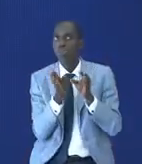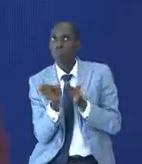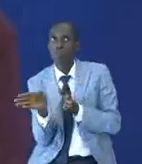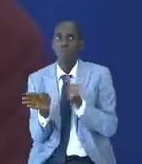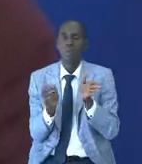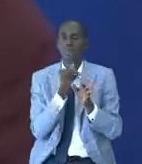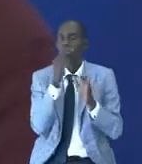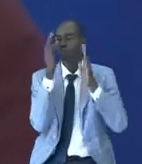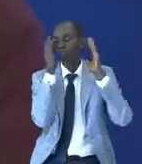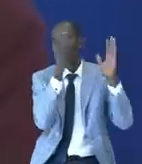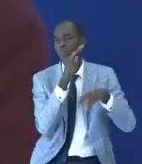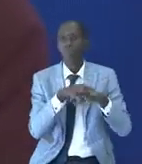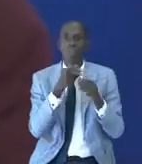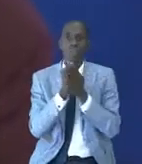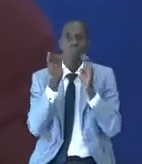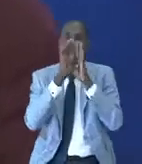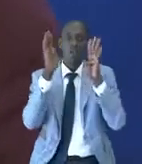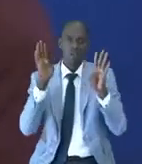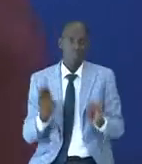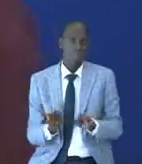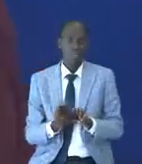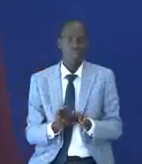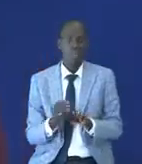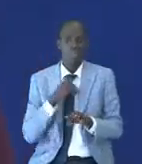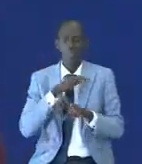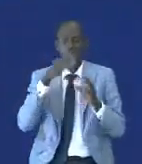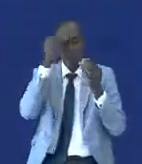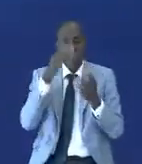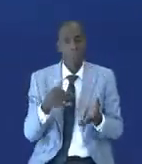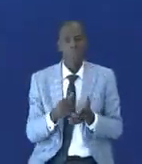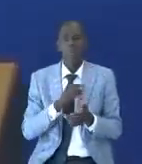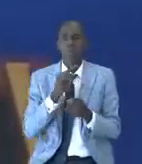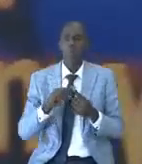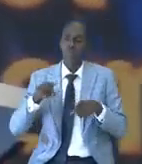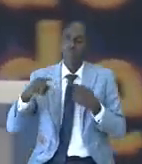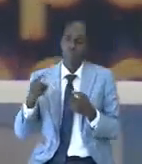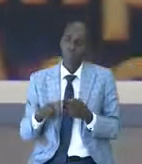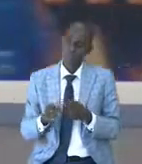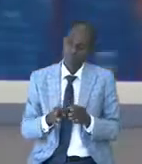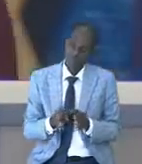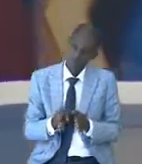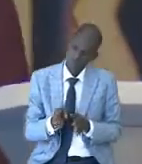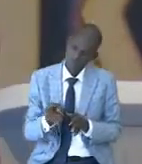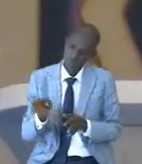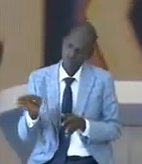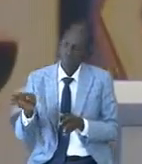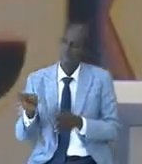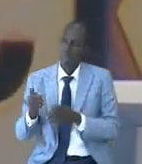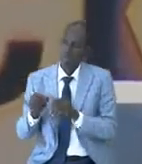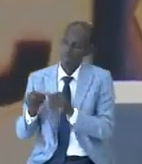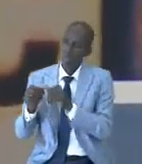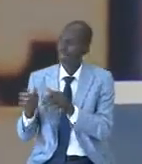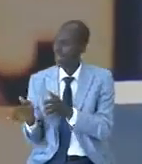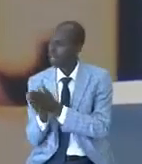turned at the wrong corner. And then when we got to the wrong corner, we kept on moving and moving. And then we asked